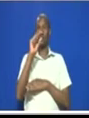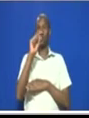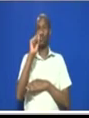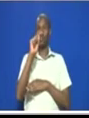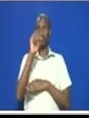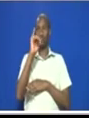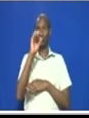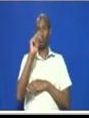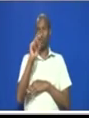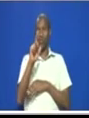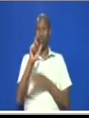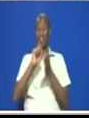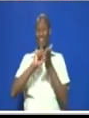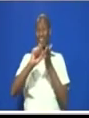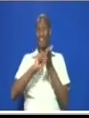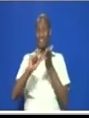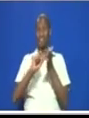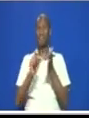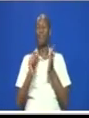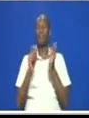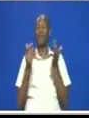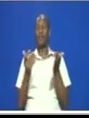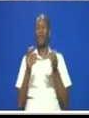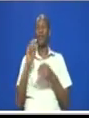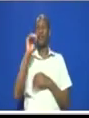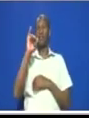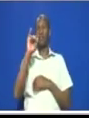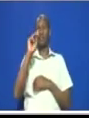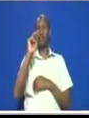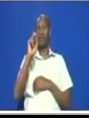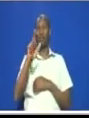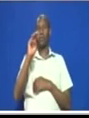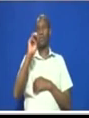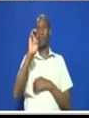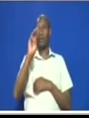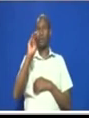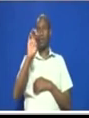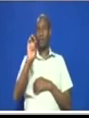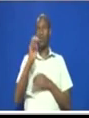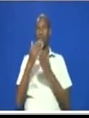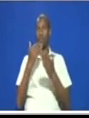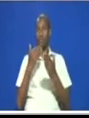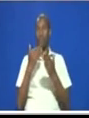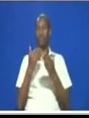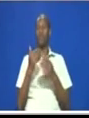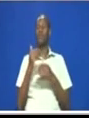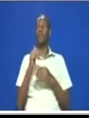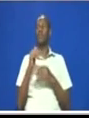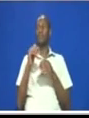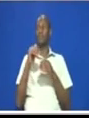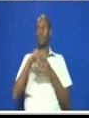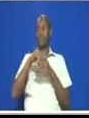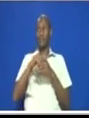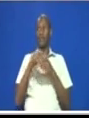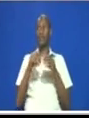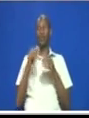we are going to narrow down to an internal memo. But before we look at an internal memo,